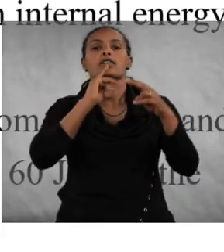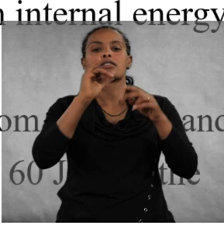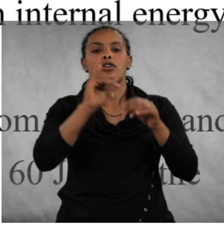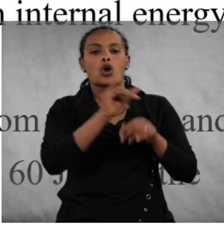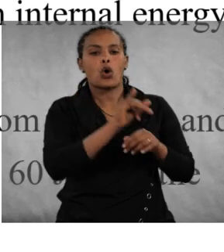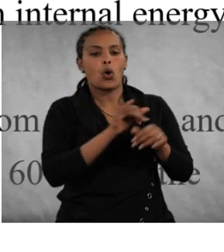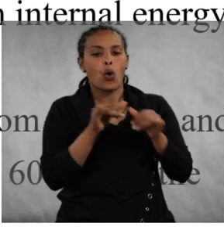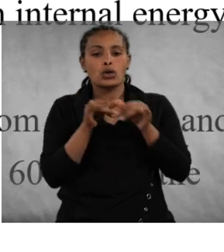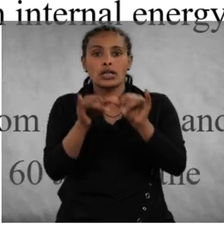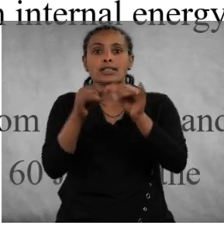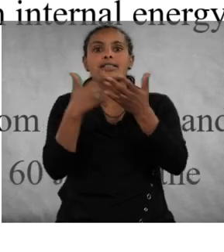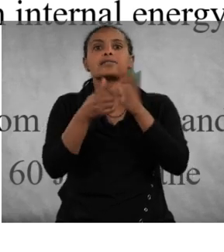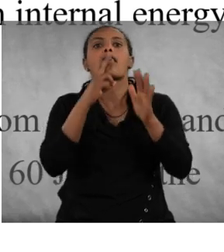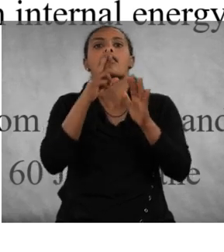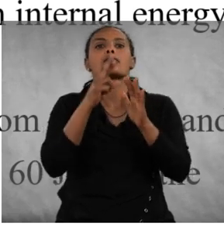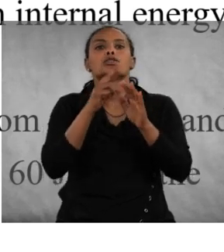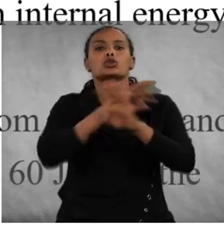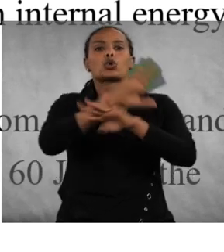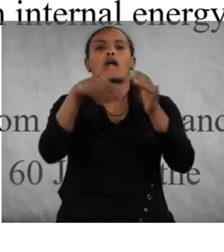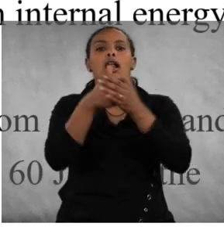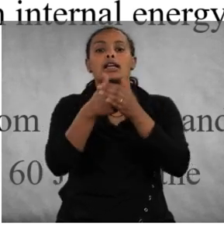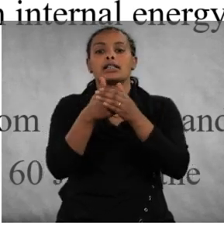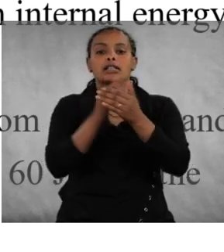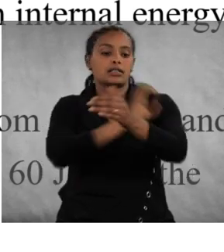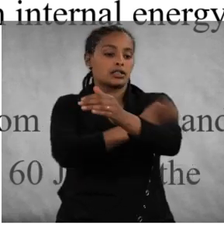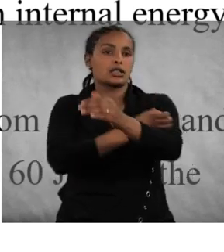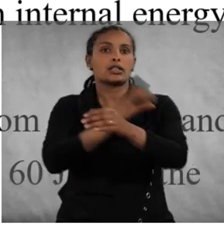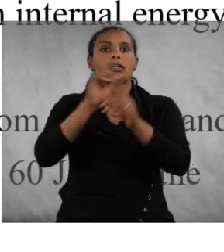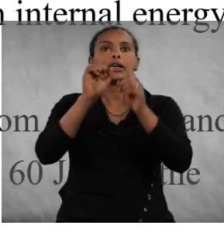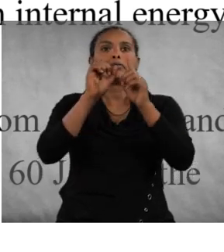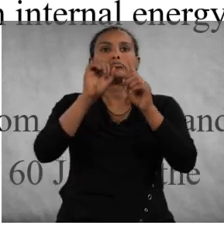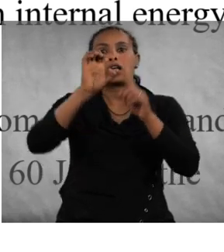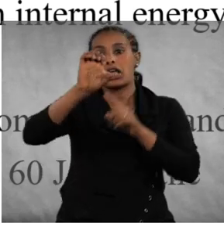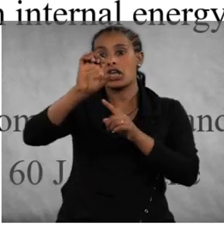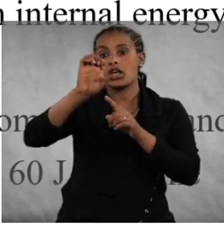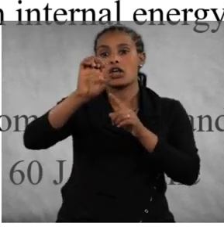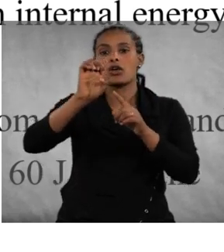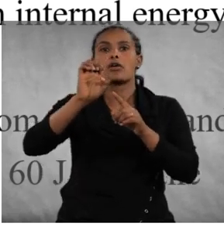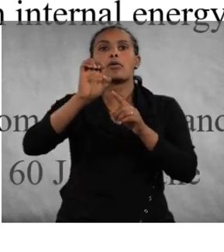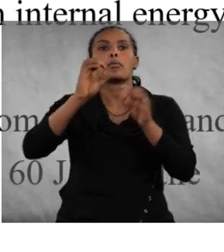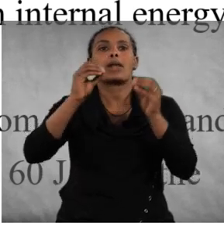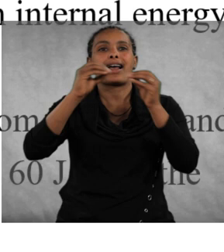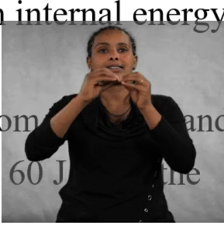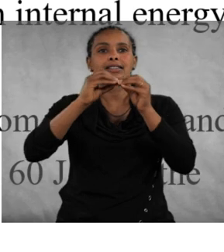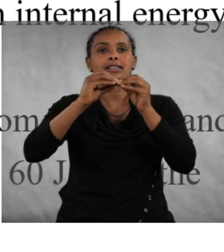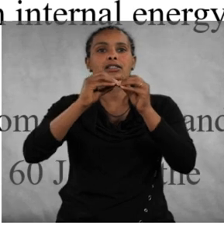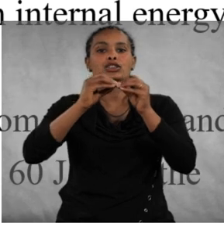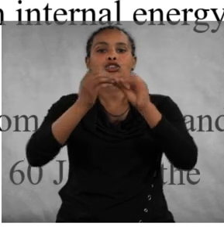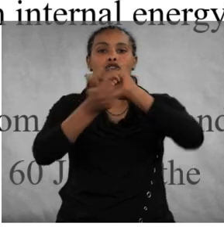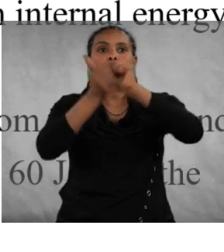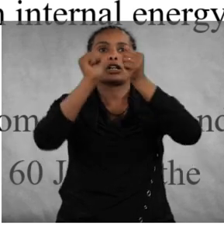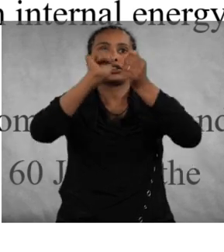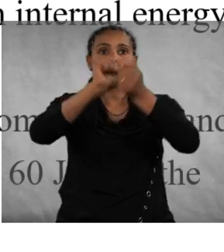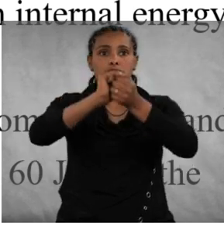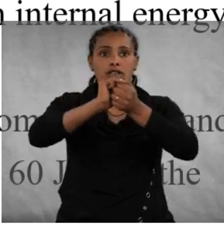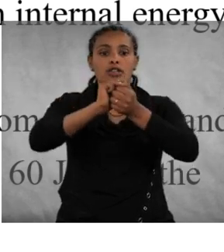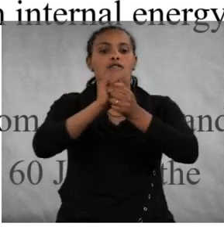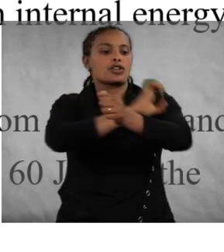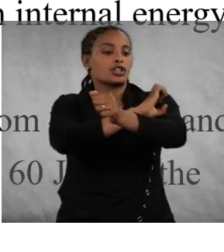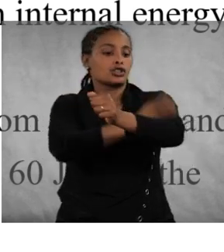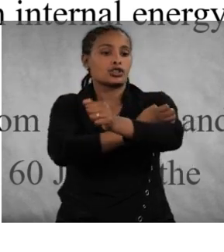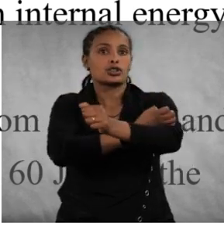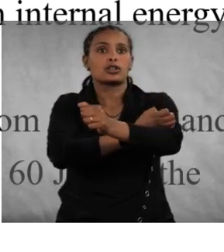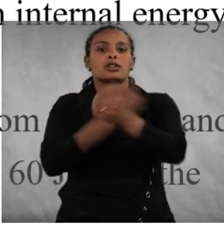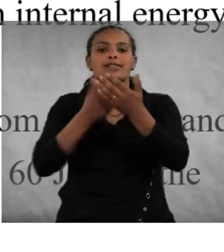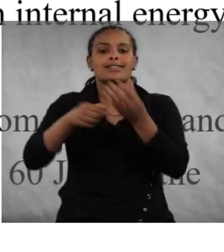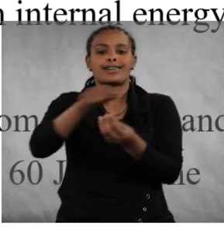We can write this as in total energy E of the system plus change in energy of